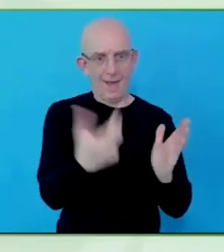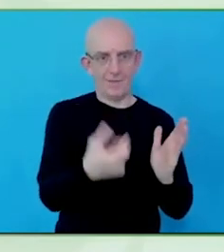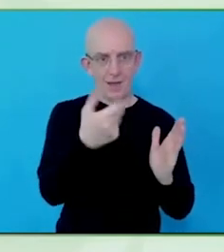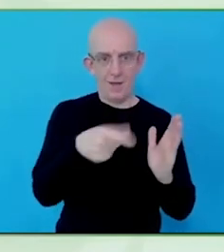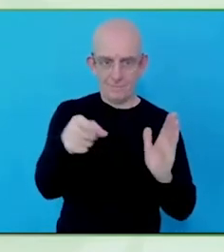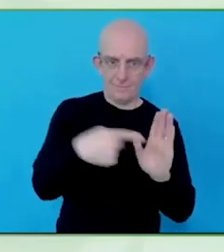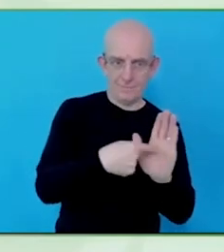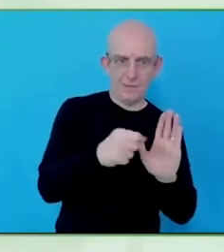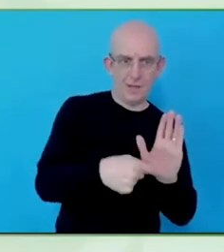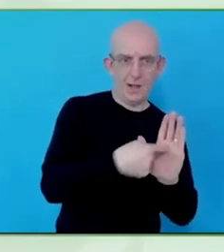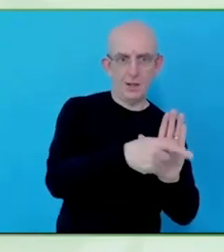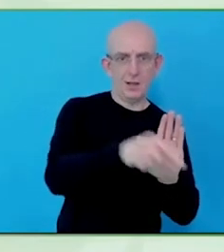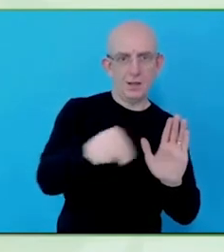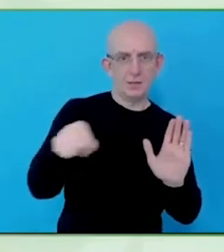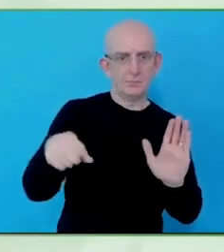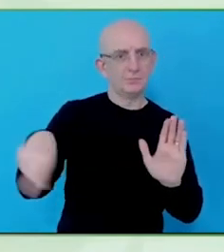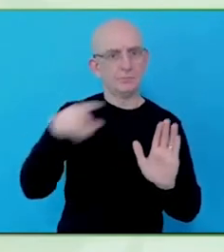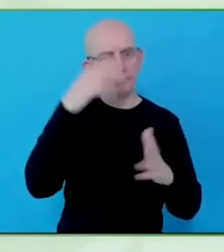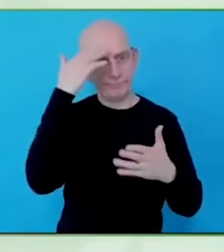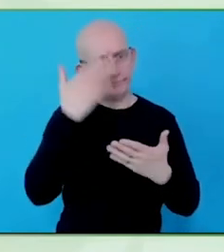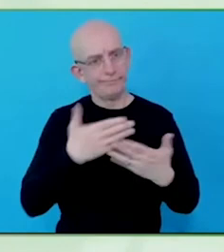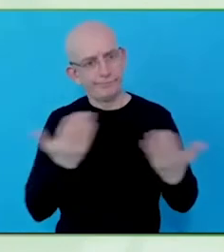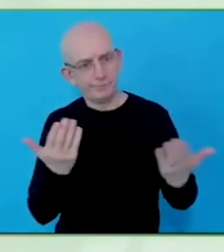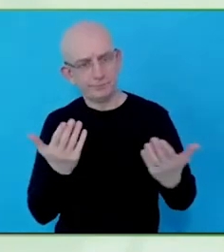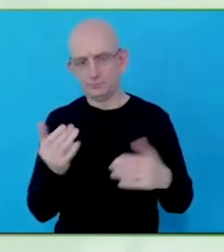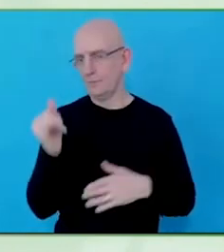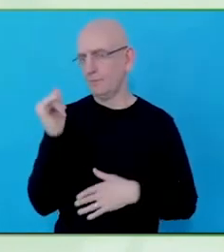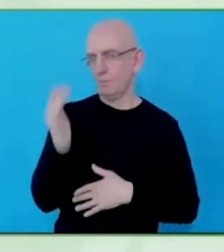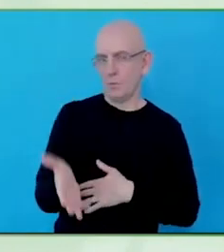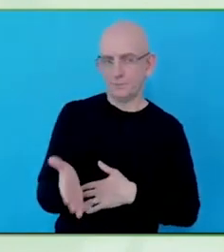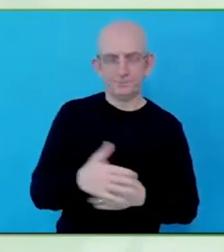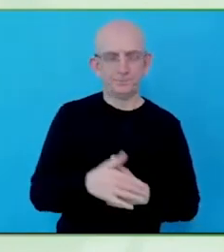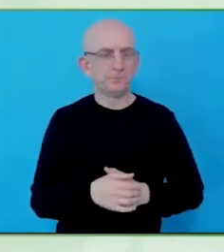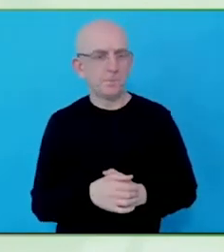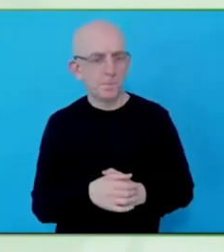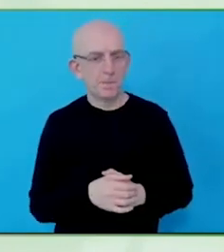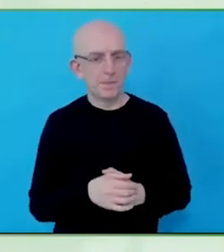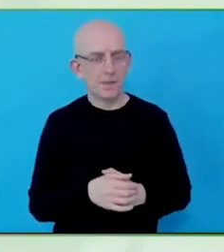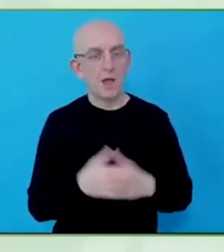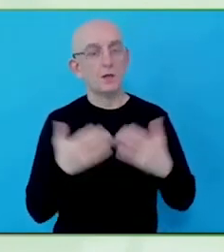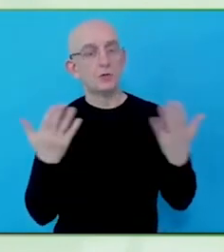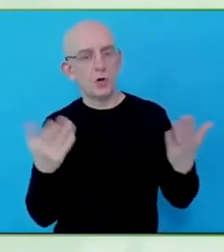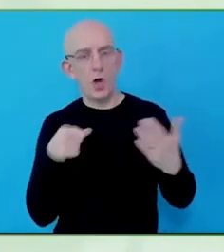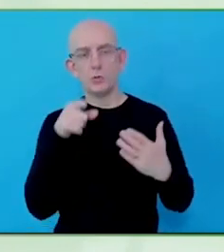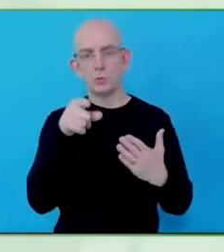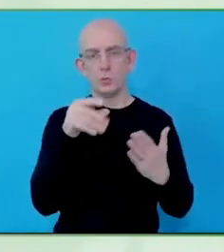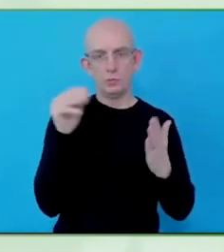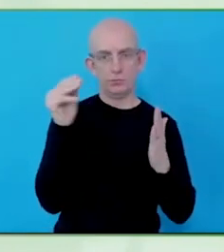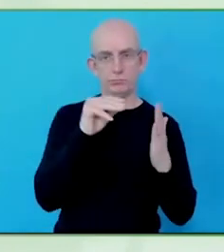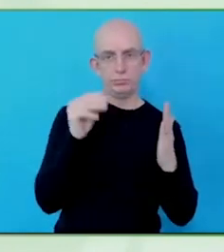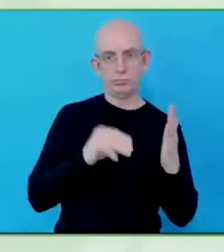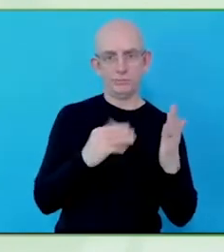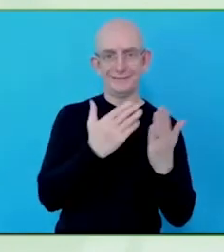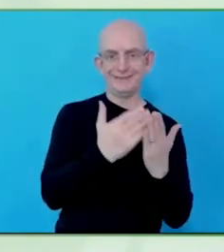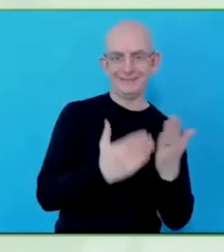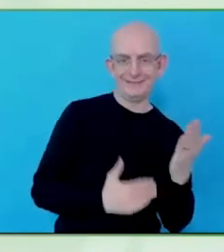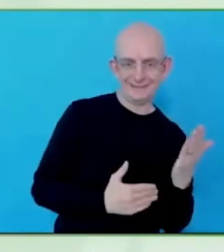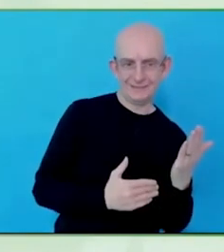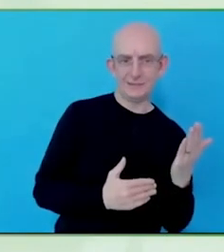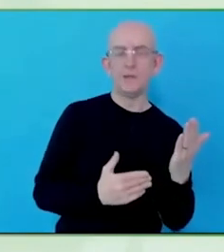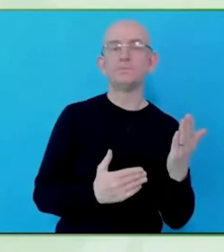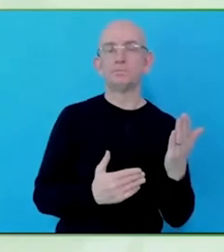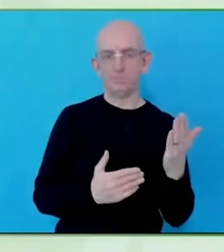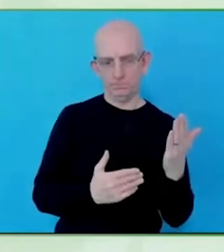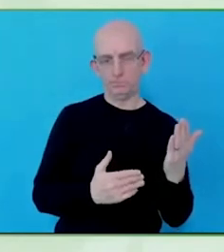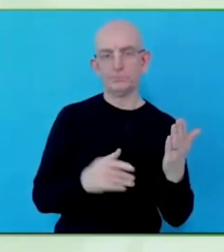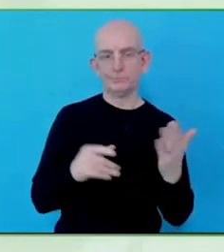was one of the companies with first out with an accessibility widget where you can click, for example, and change the size of text. Now, this